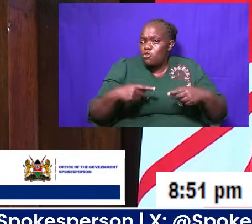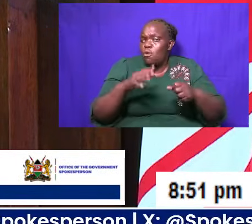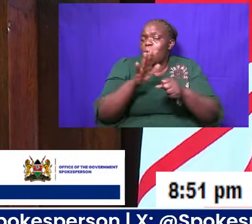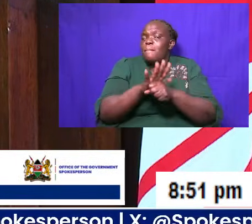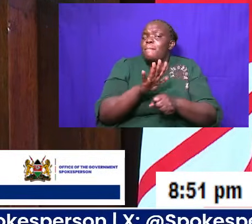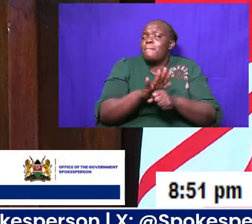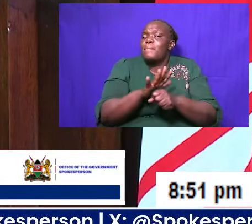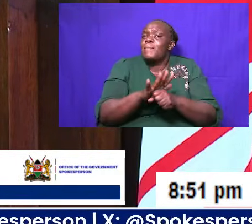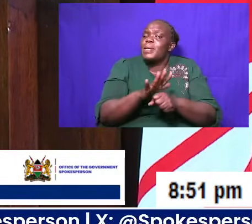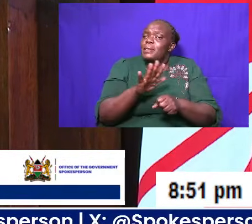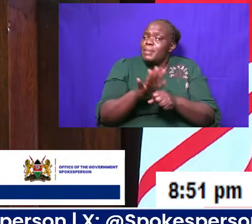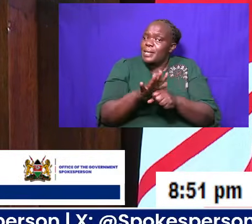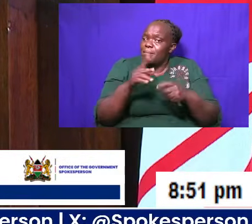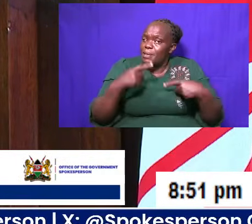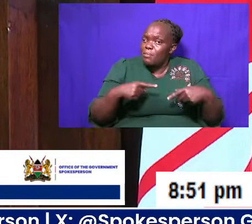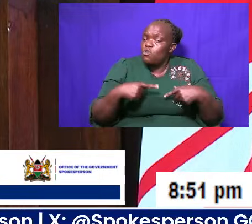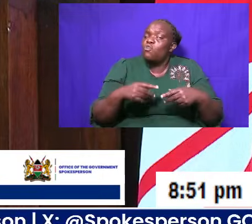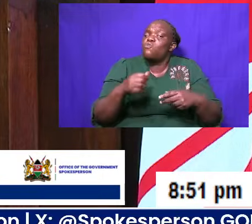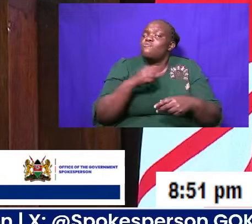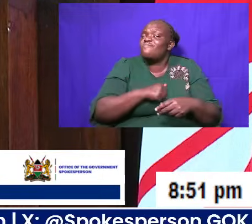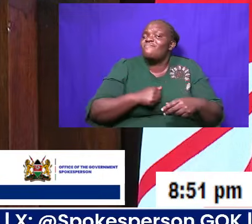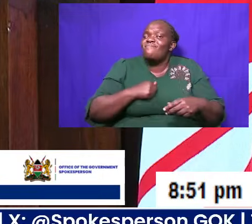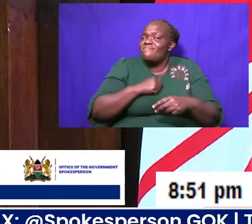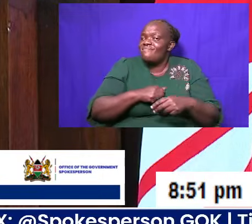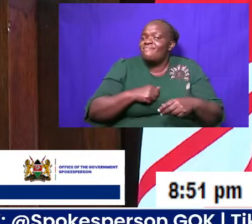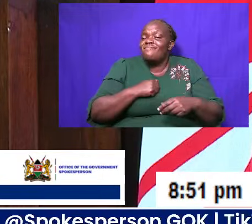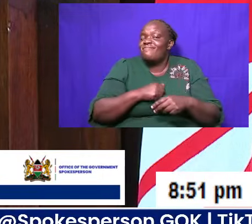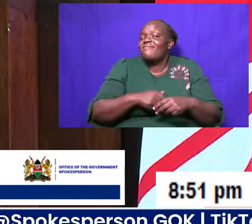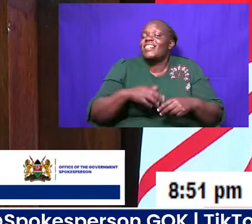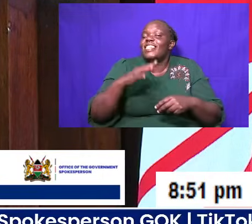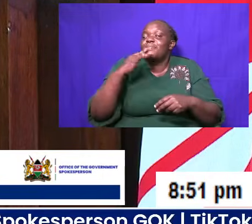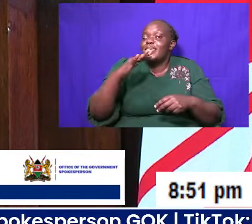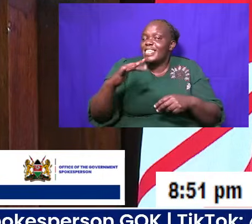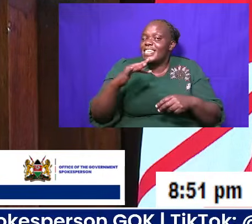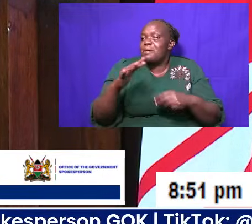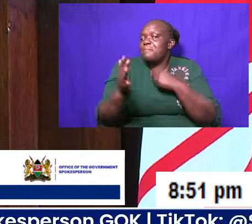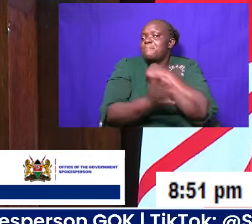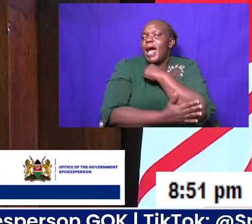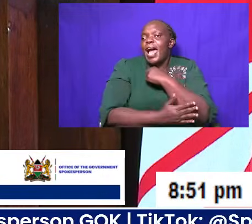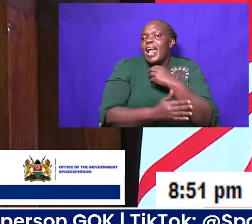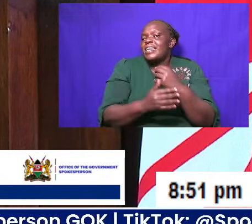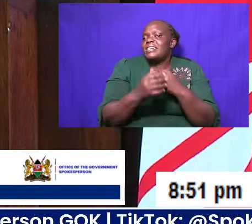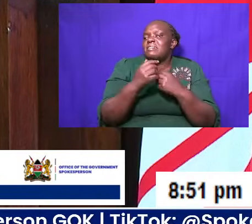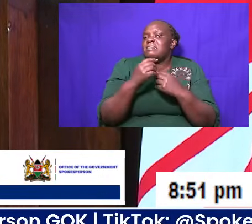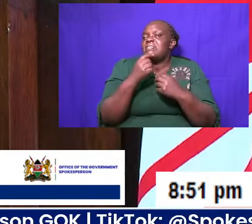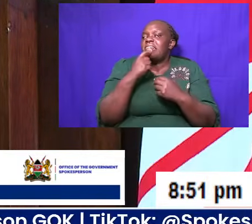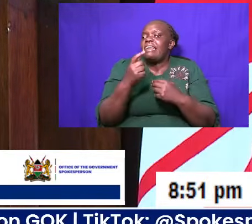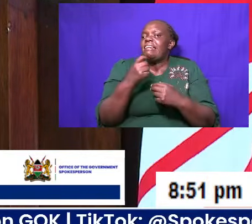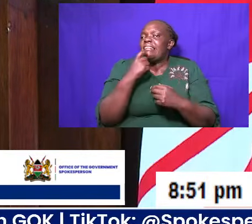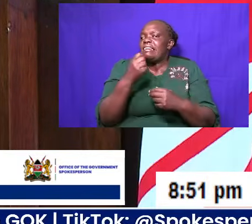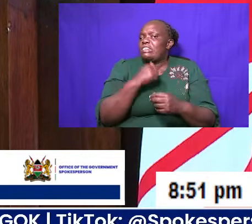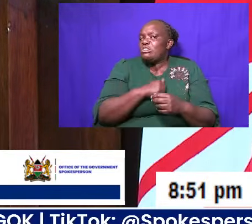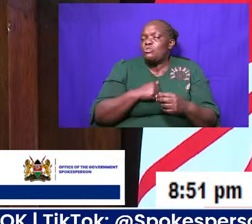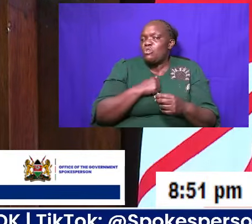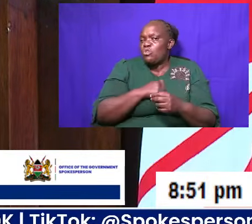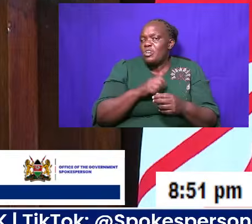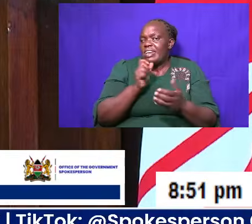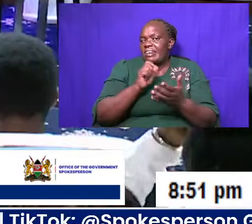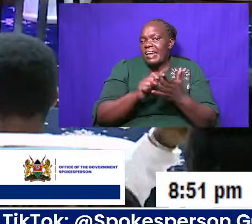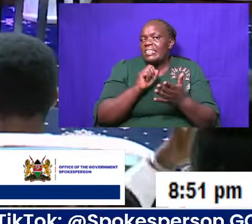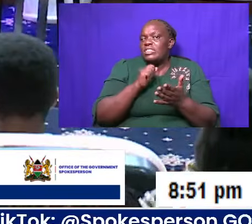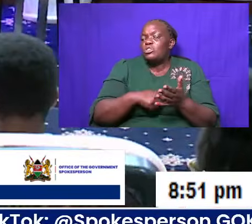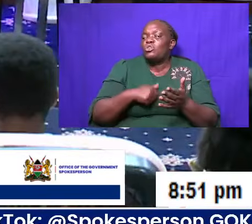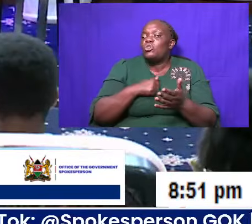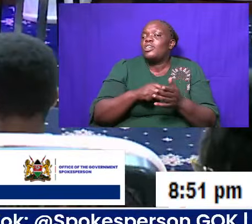people apologize after making very nasty statements that are discriminatory in nature. We also